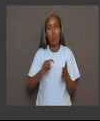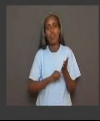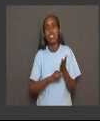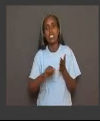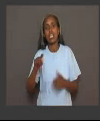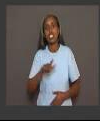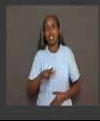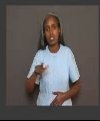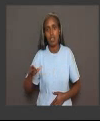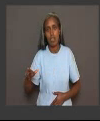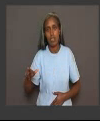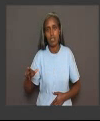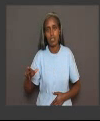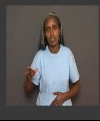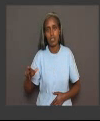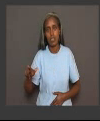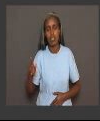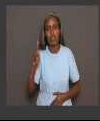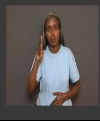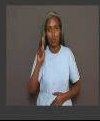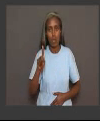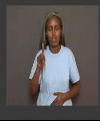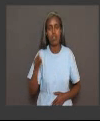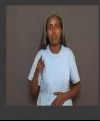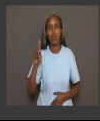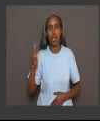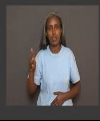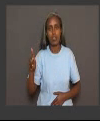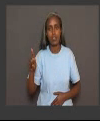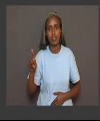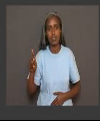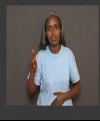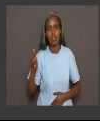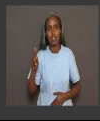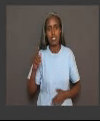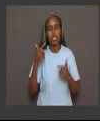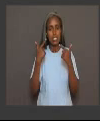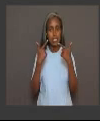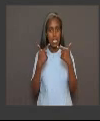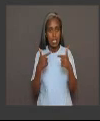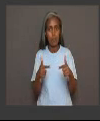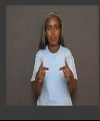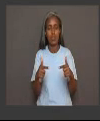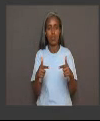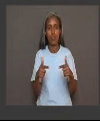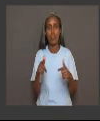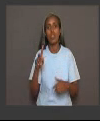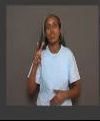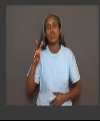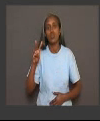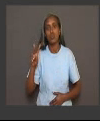tangent line at 1, 1 is the limit of